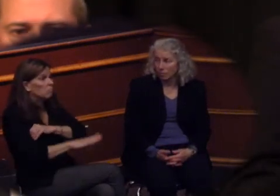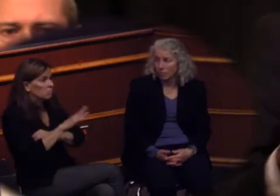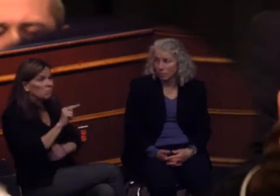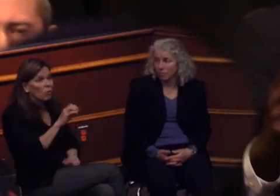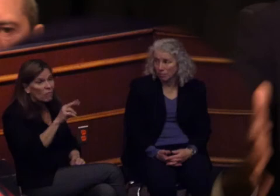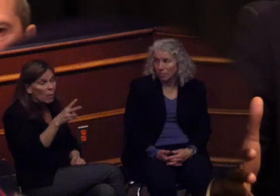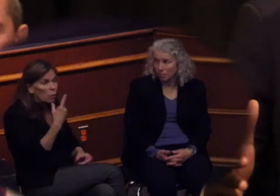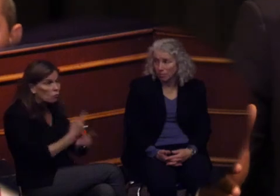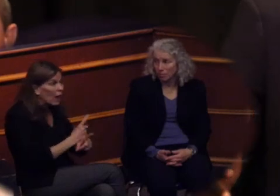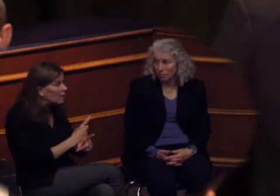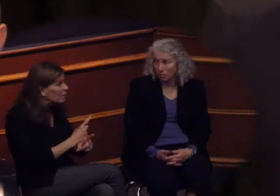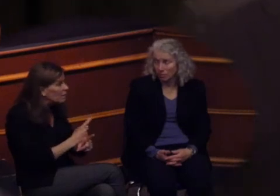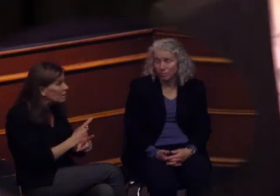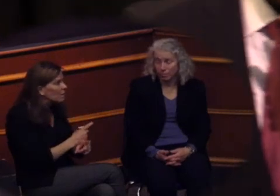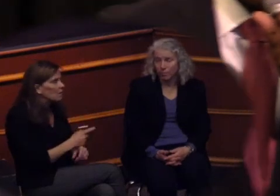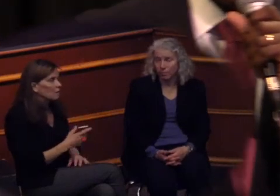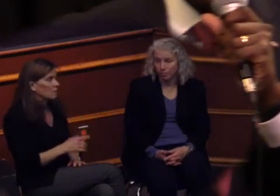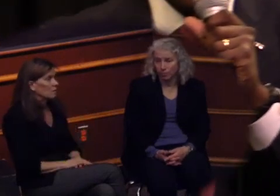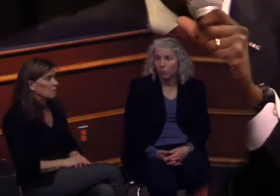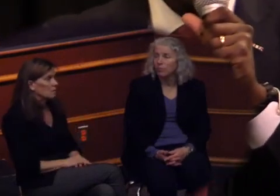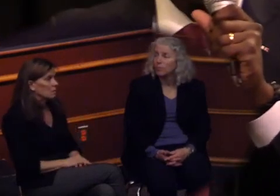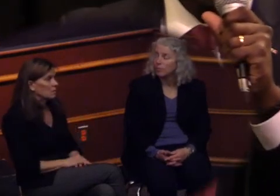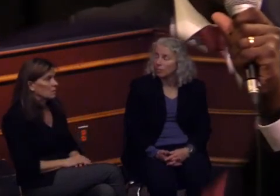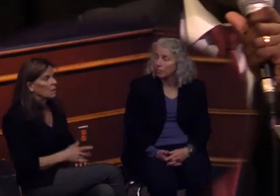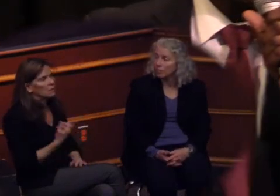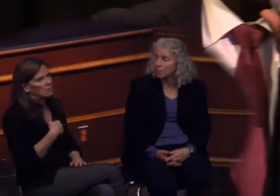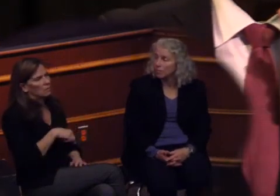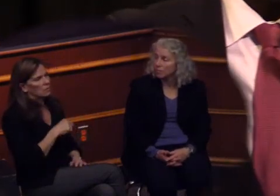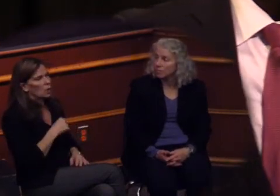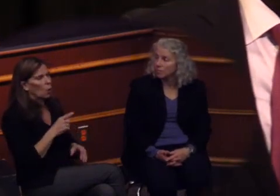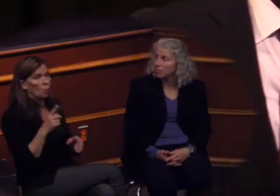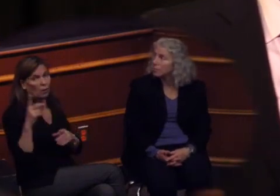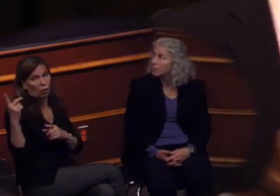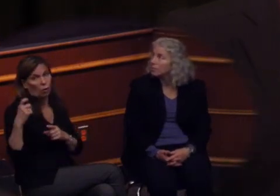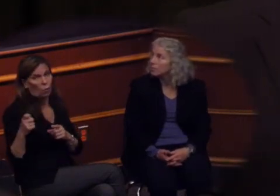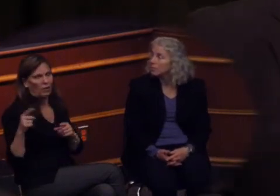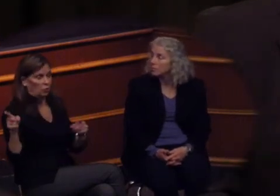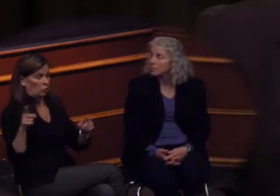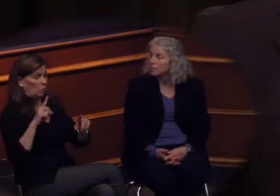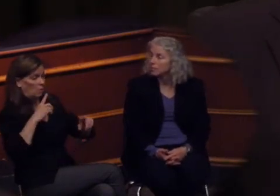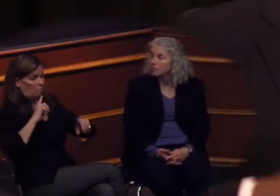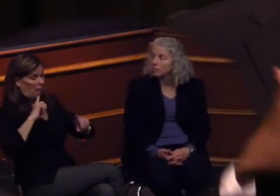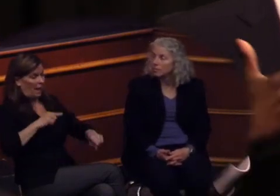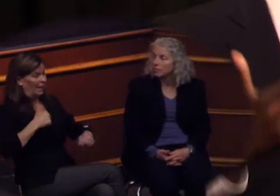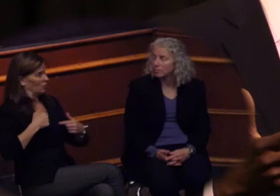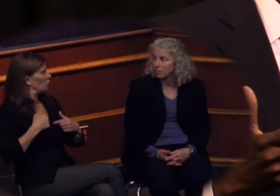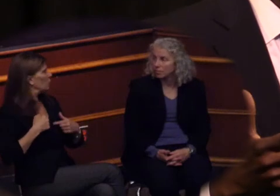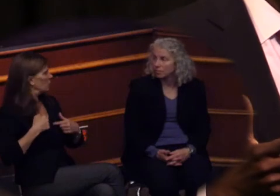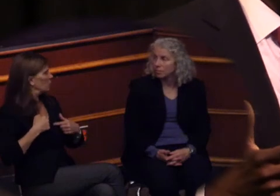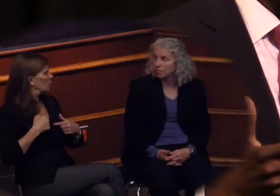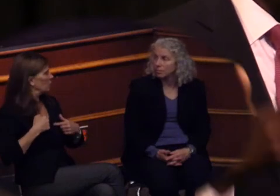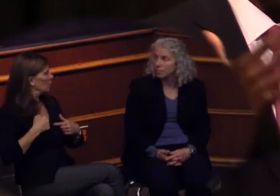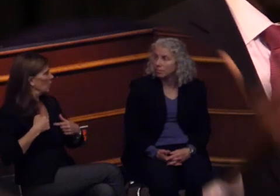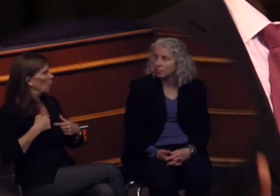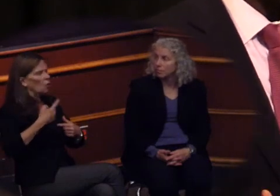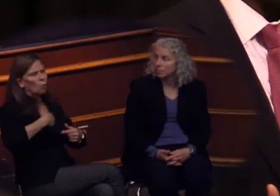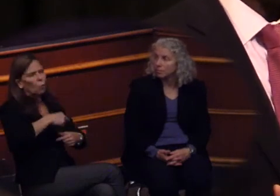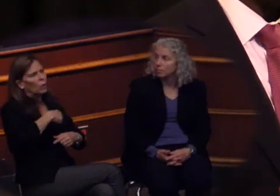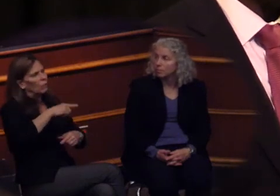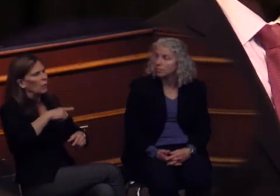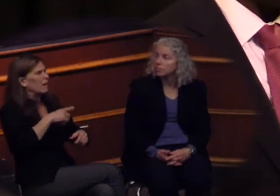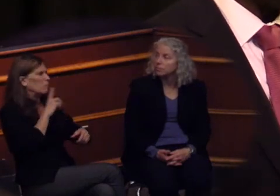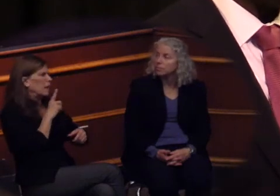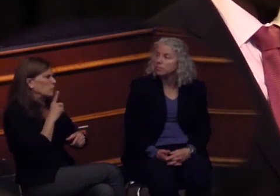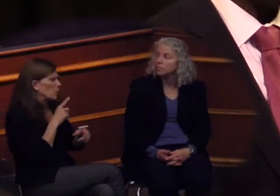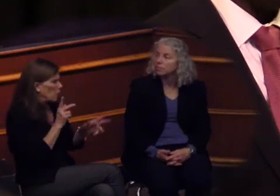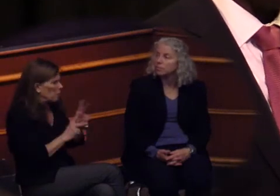So if we do this, to answer Claire's question, for me, we can ensure that people make ends